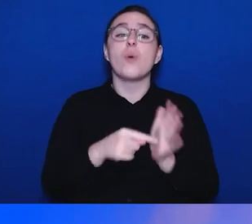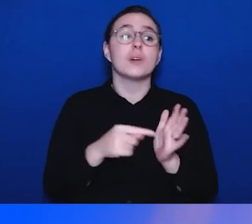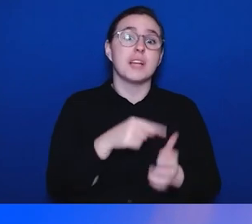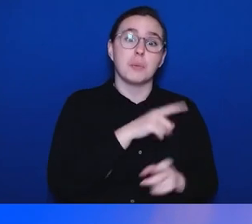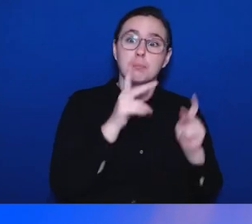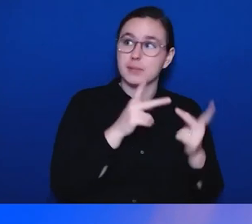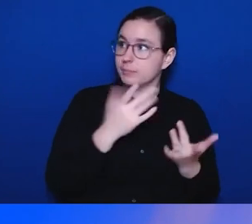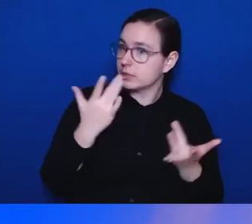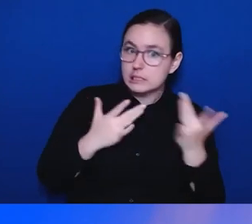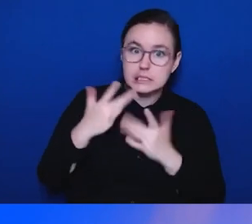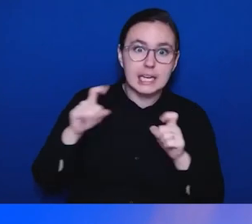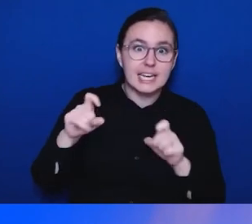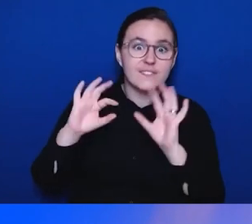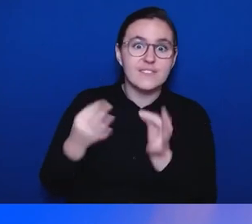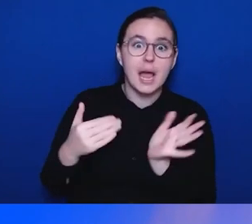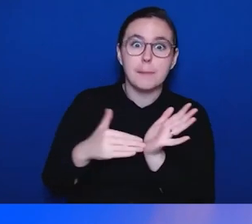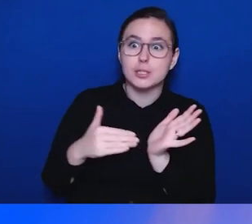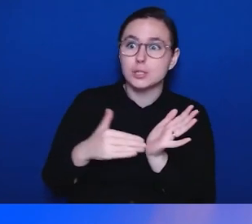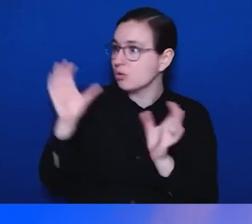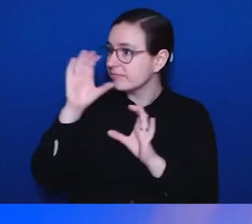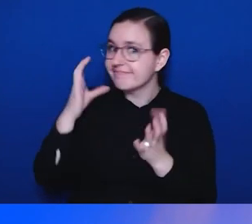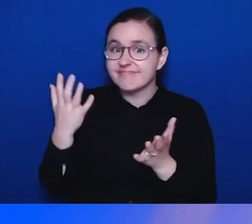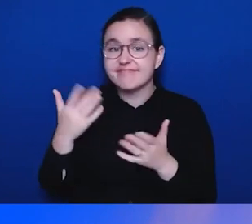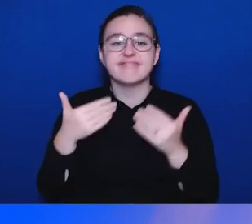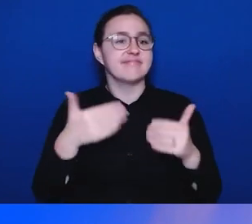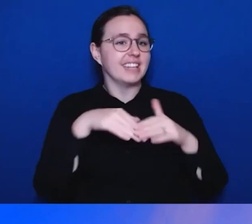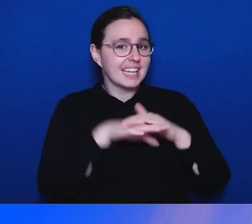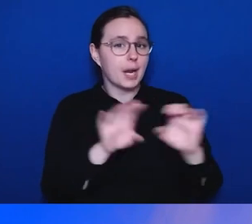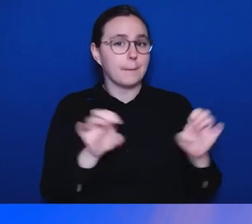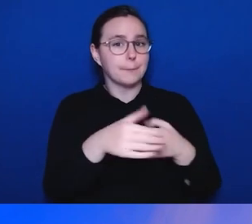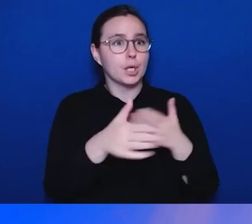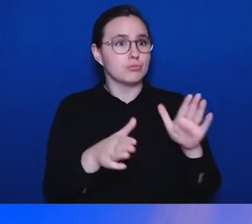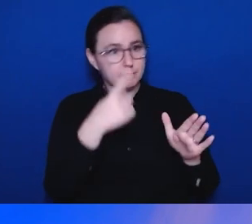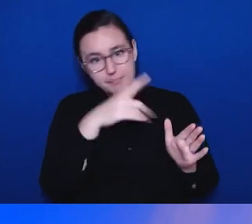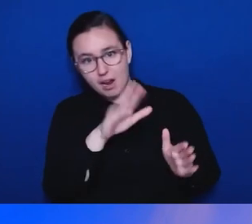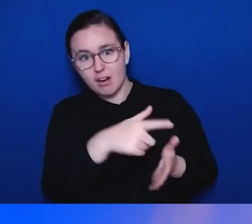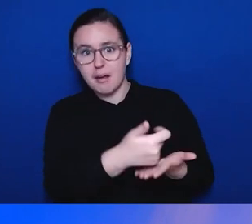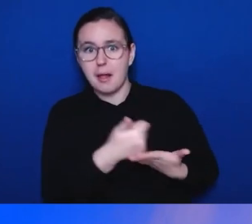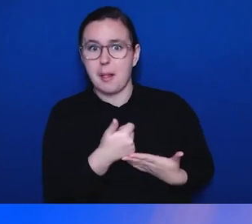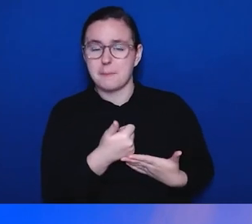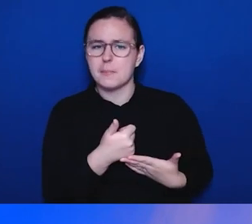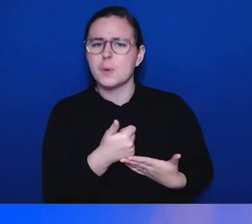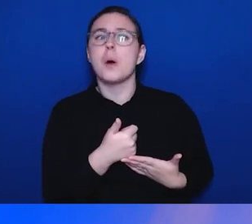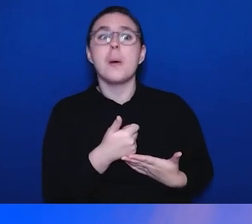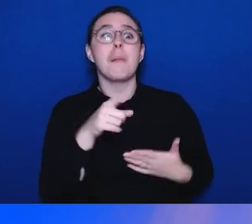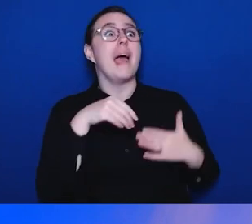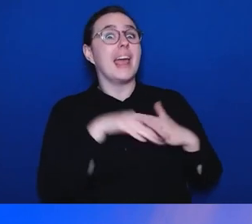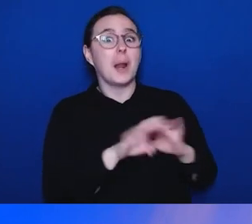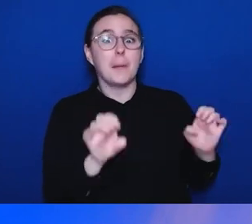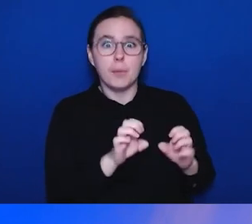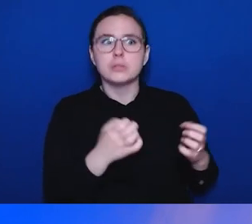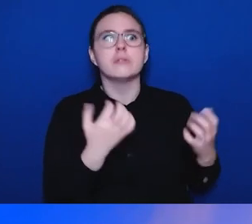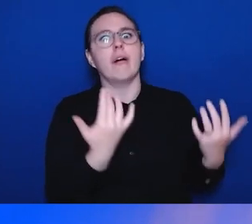find a family doctor. Too many are stuck waiting for care on a list or waiting in a wait room of an understaffed